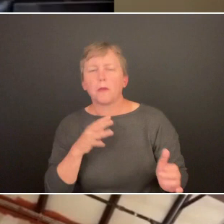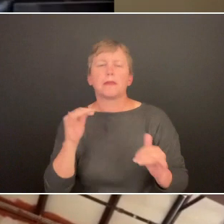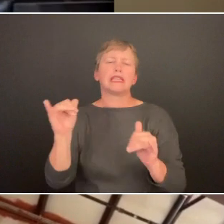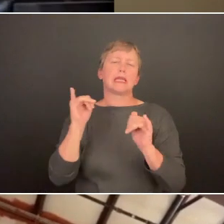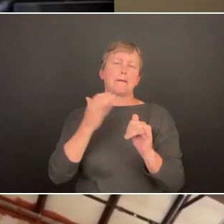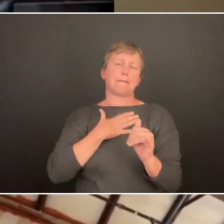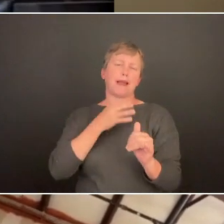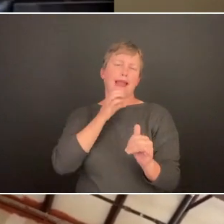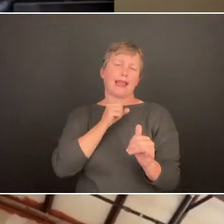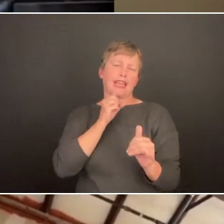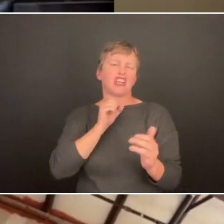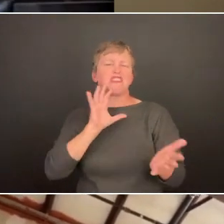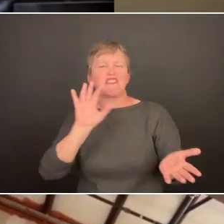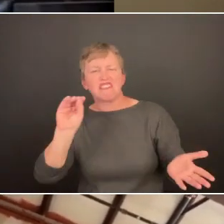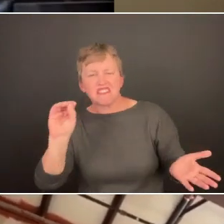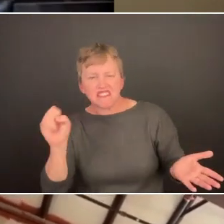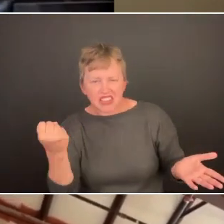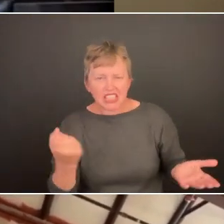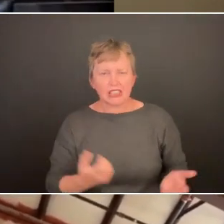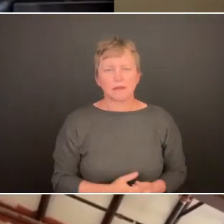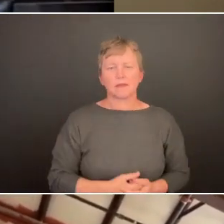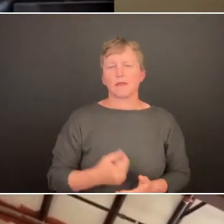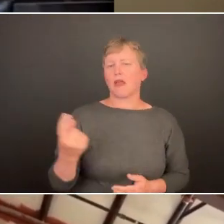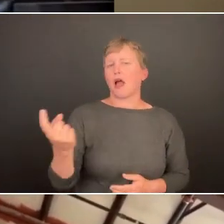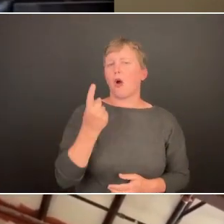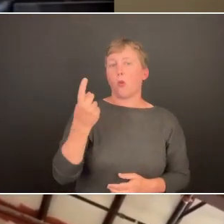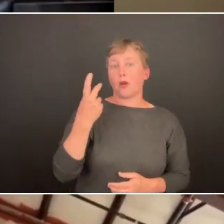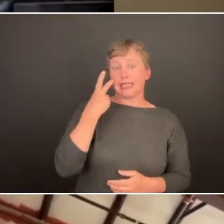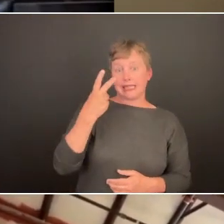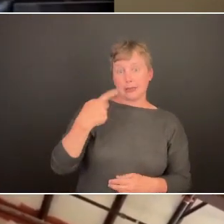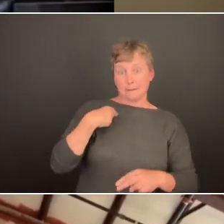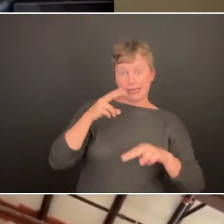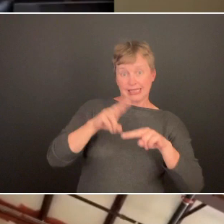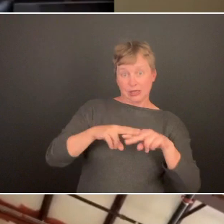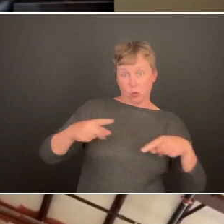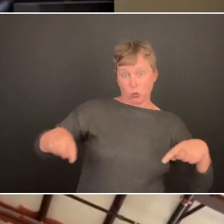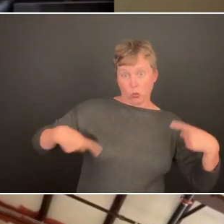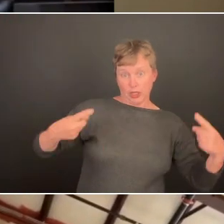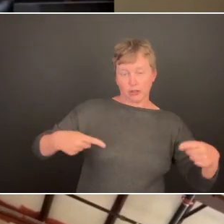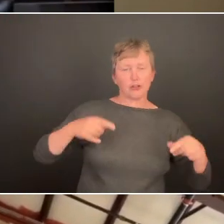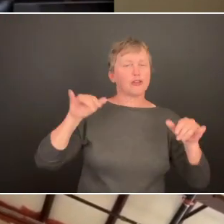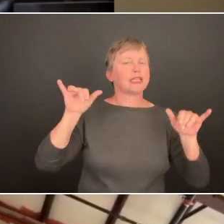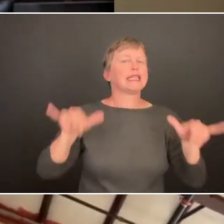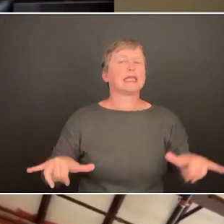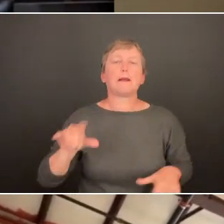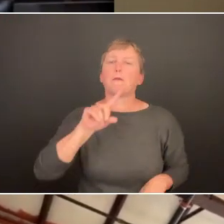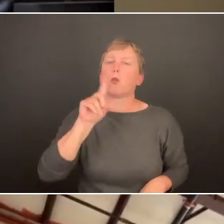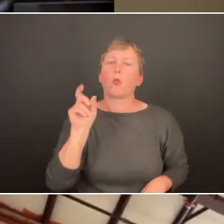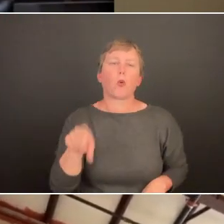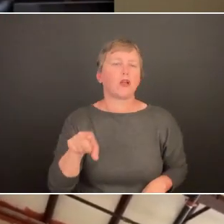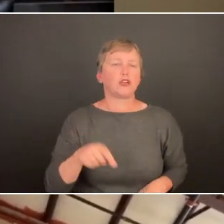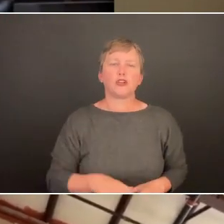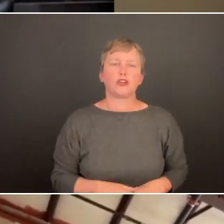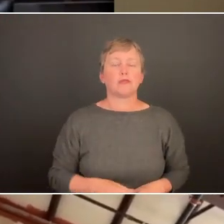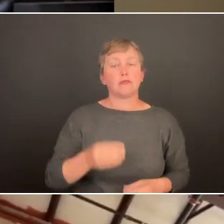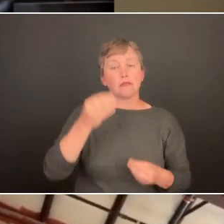it's, even though it was shallow at 20 years old, even as an adult dating at 55 years old and dating women that are in